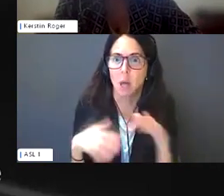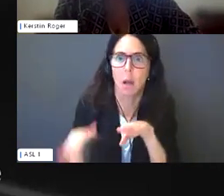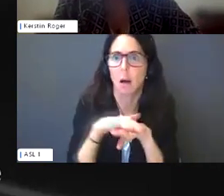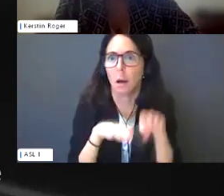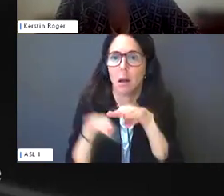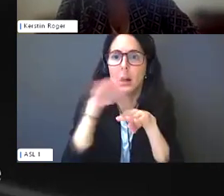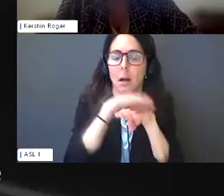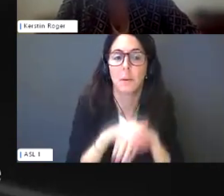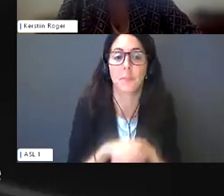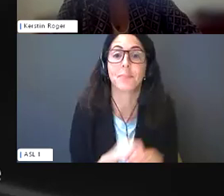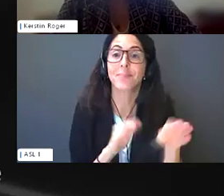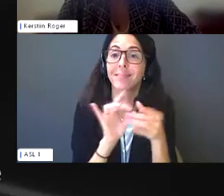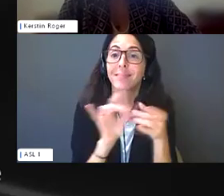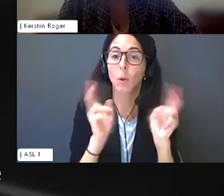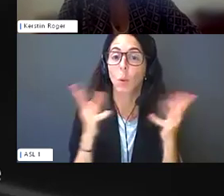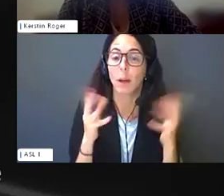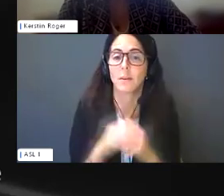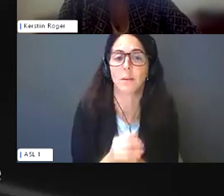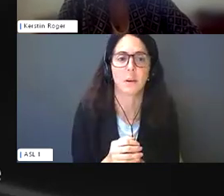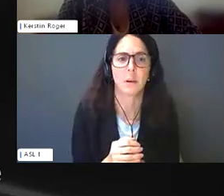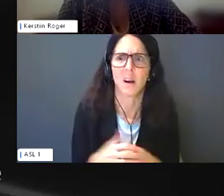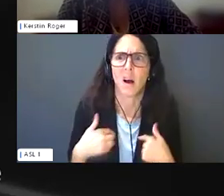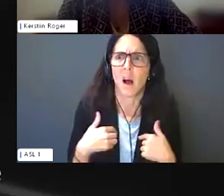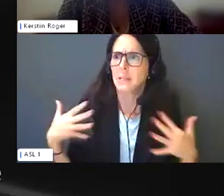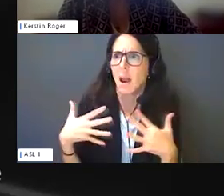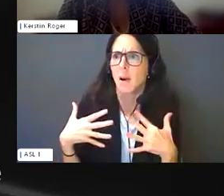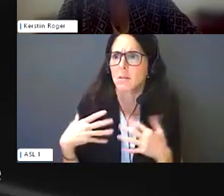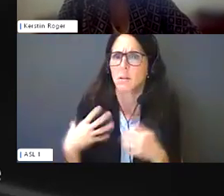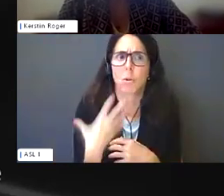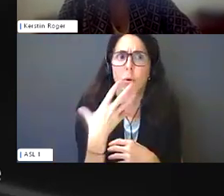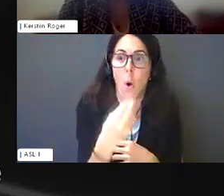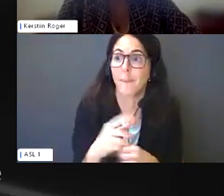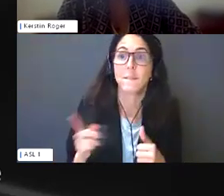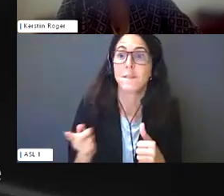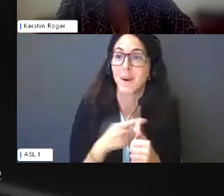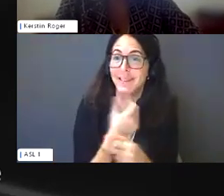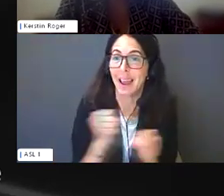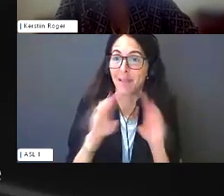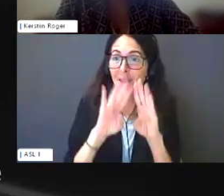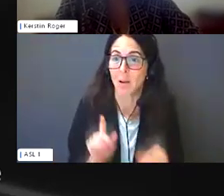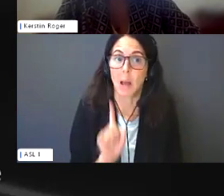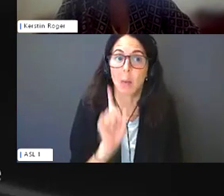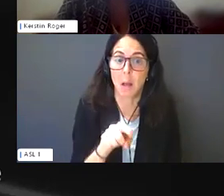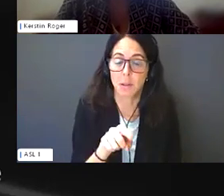the quote here is, "You're scared to go anywhere." When I would first go down to the safe house, even when I was getting quite familiar with it, I